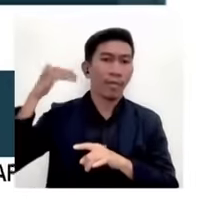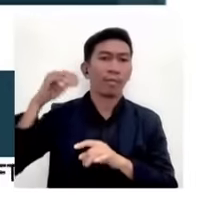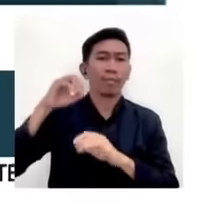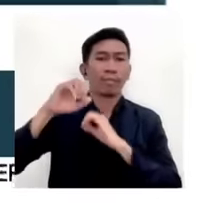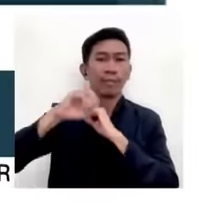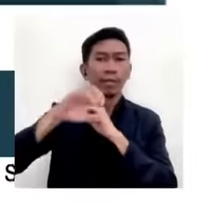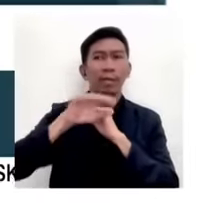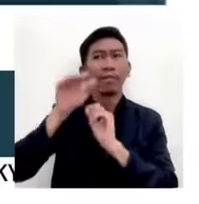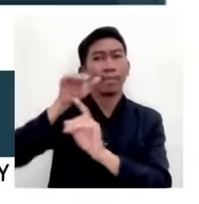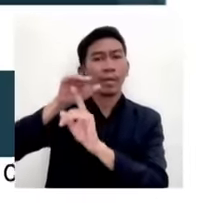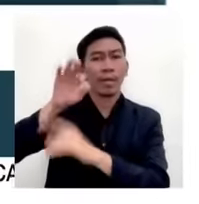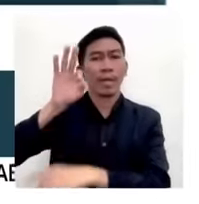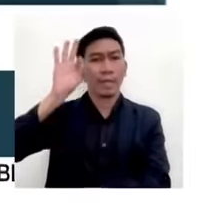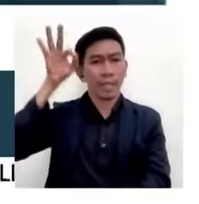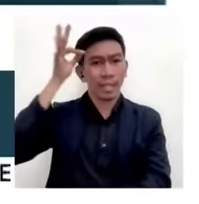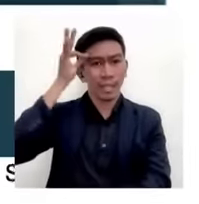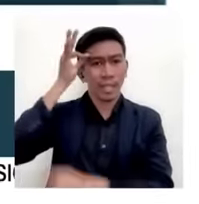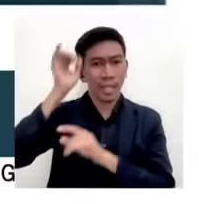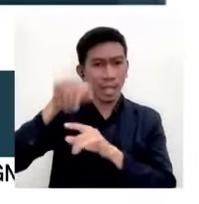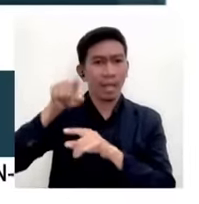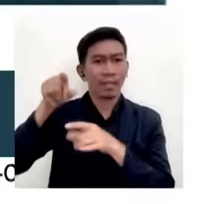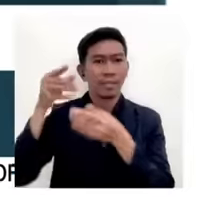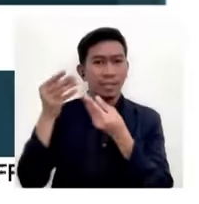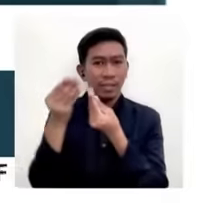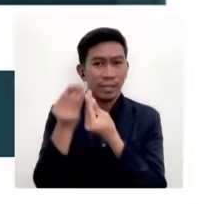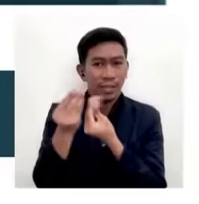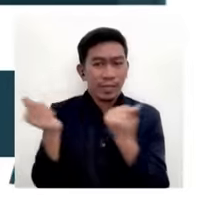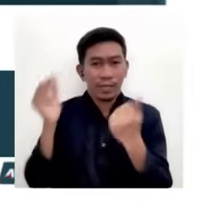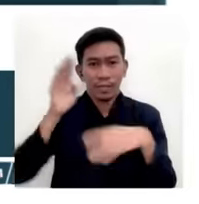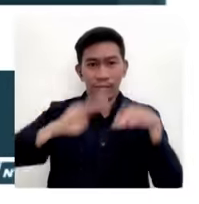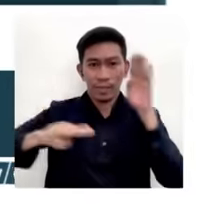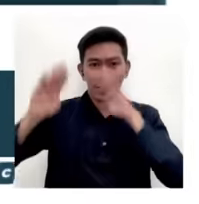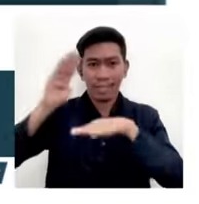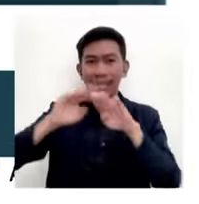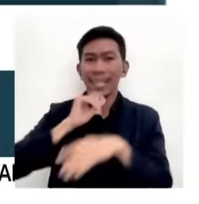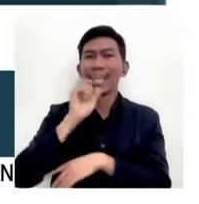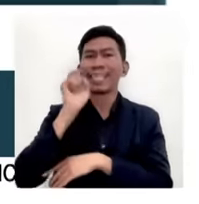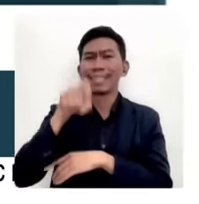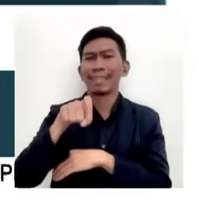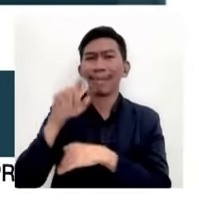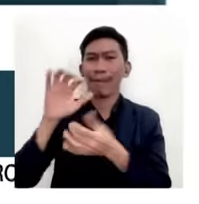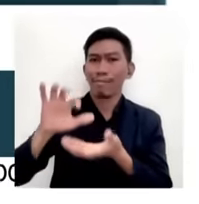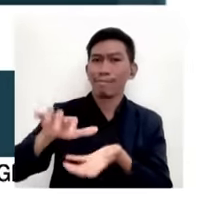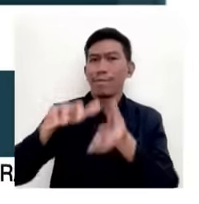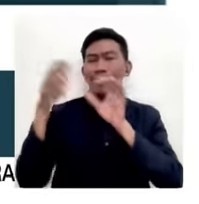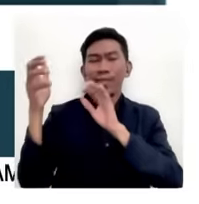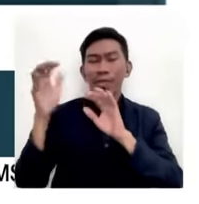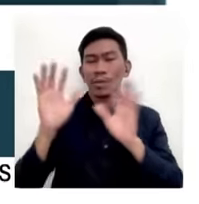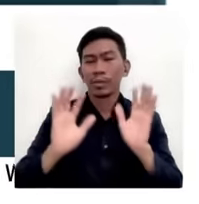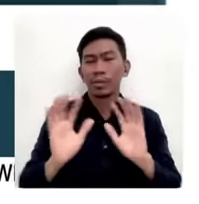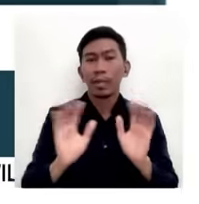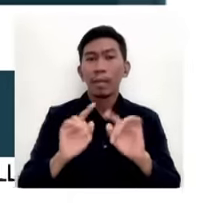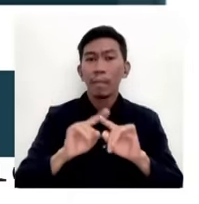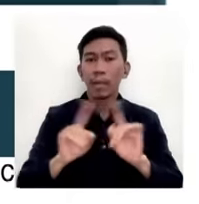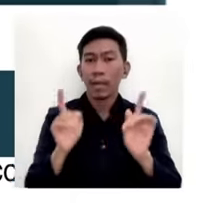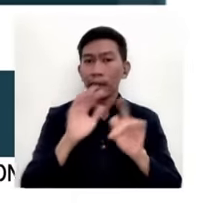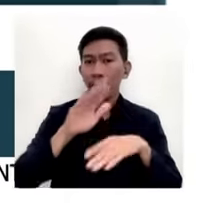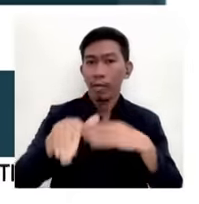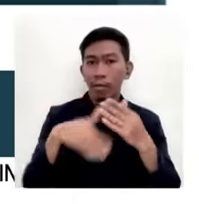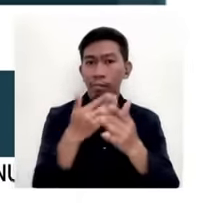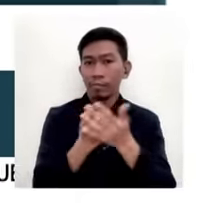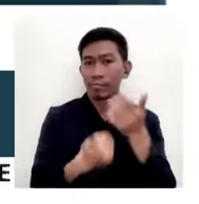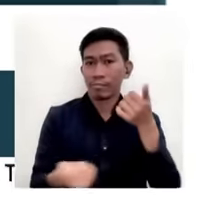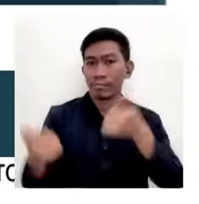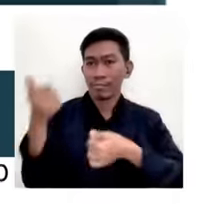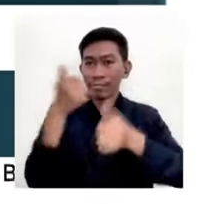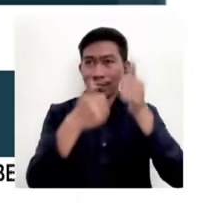for federalism. That's a solution to the problem. And hindi ho kailangan ang gulo dito. And it can be all our leaders